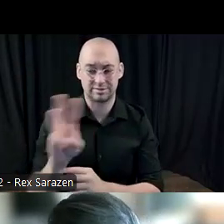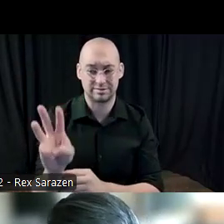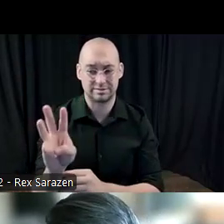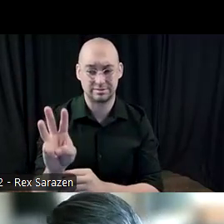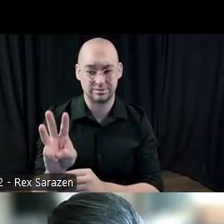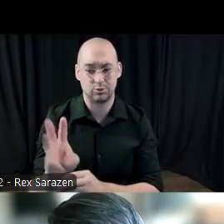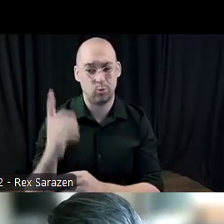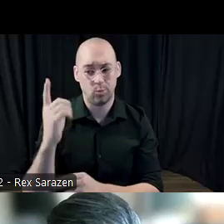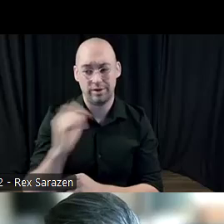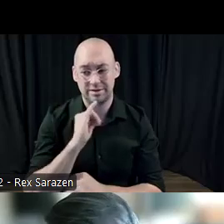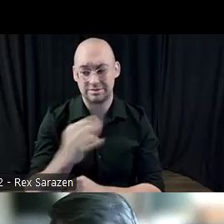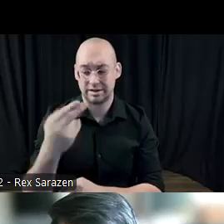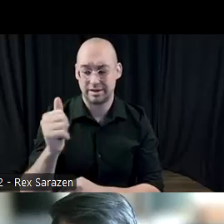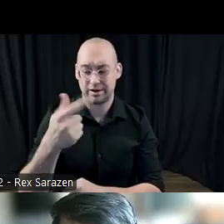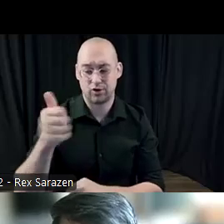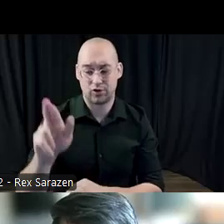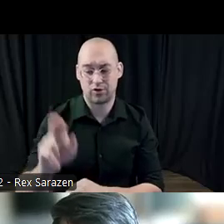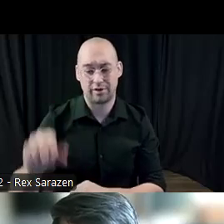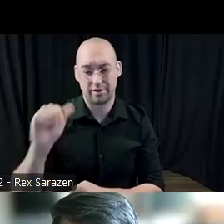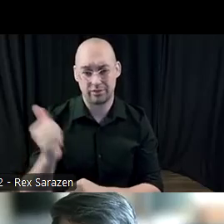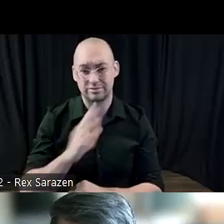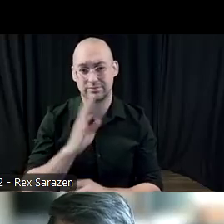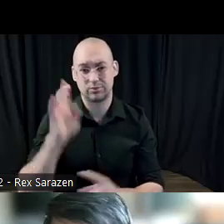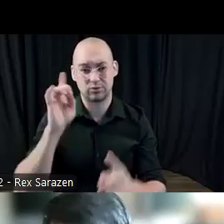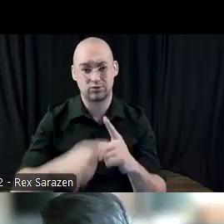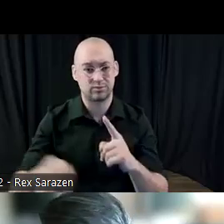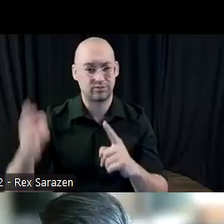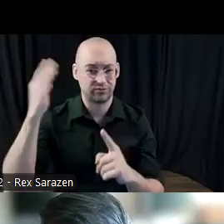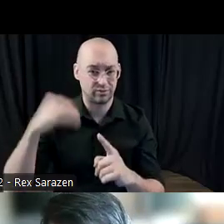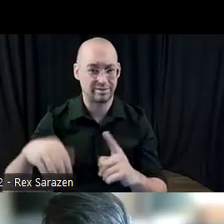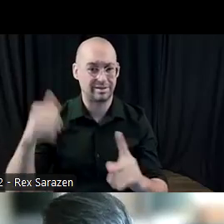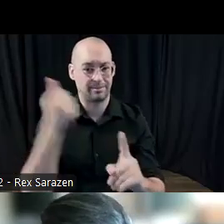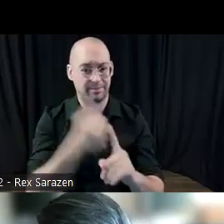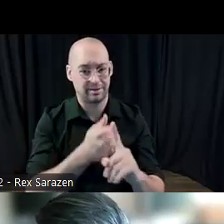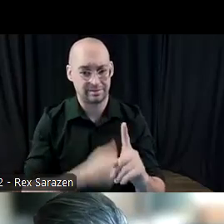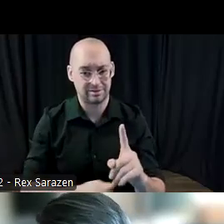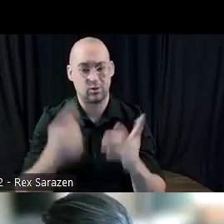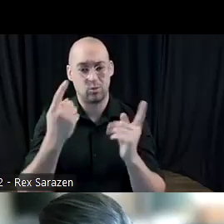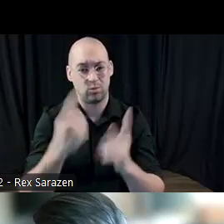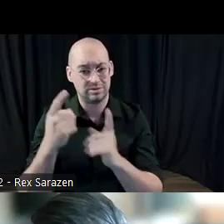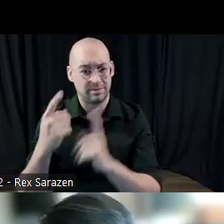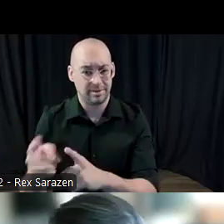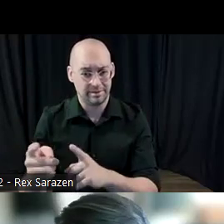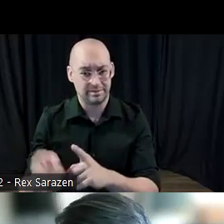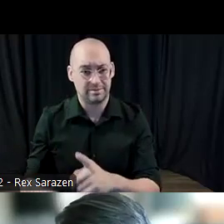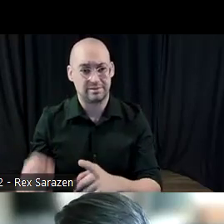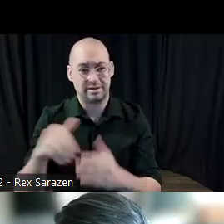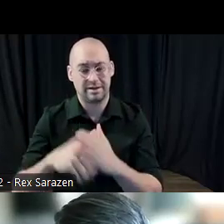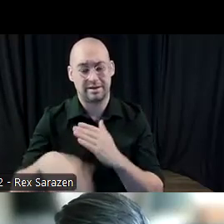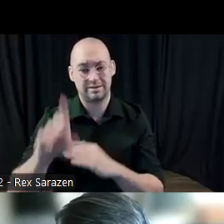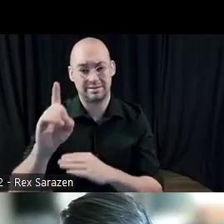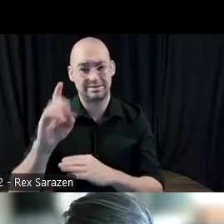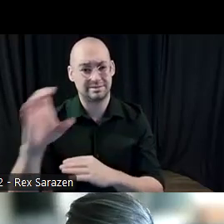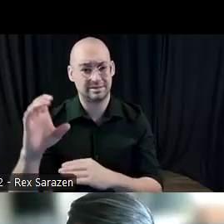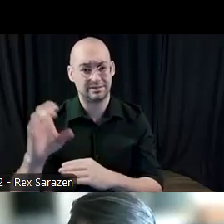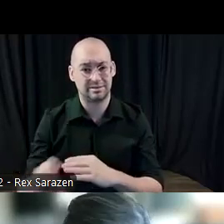which Hagar and others spoke to earlier, is the impact of what is going on in Washington.